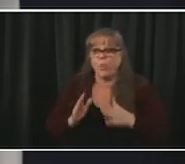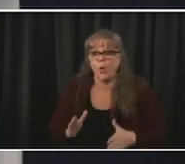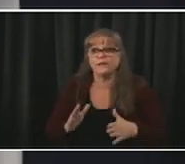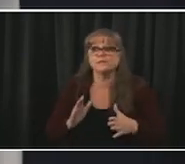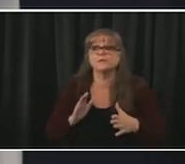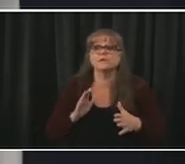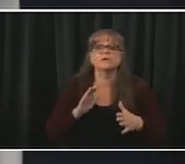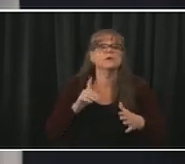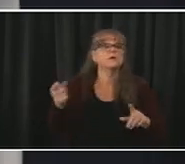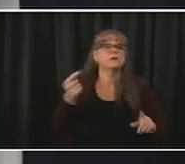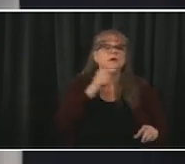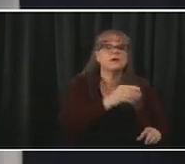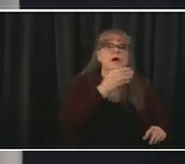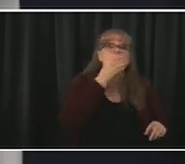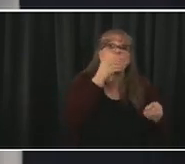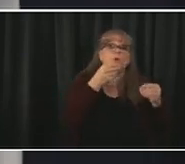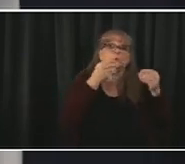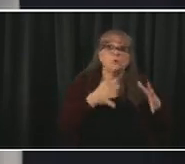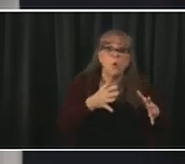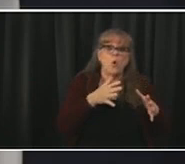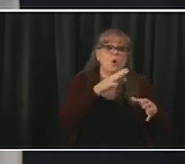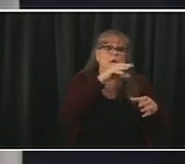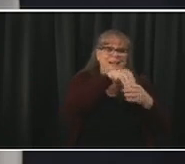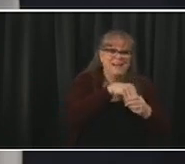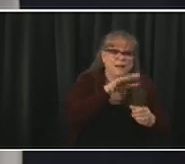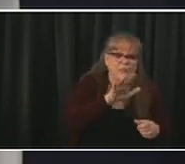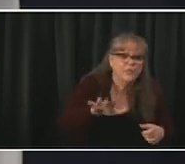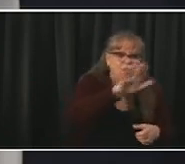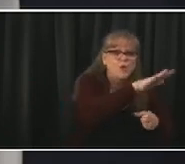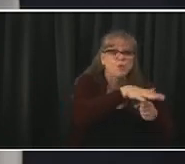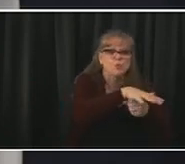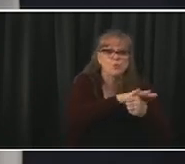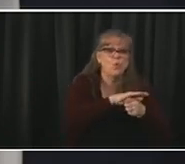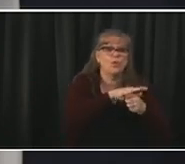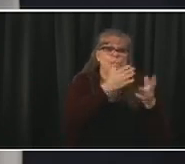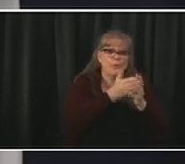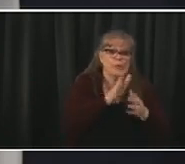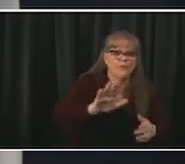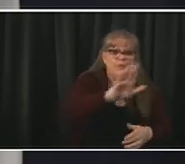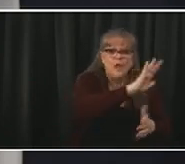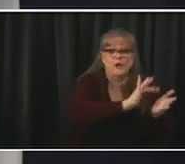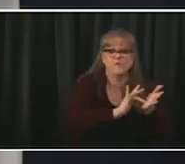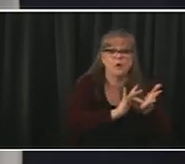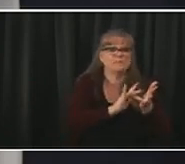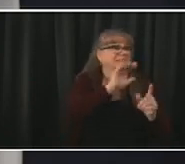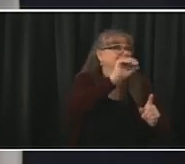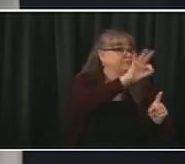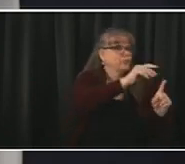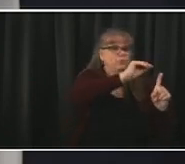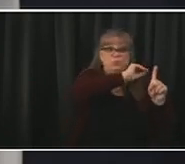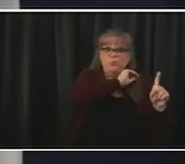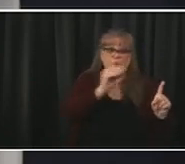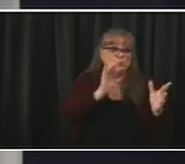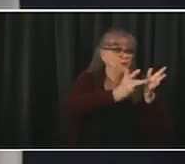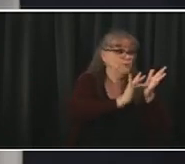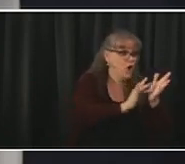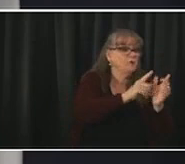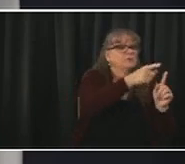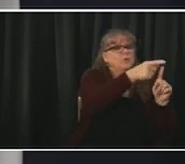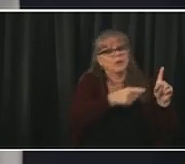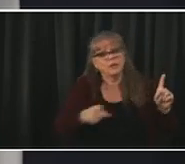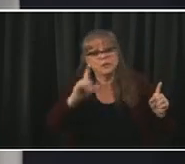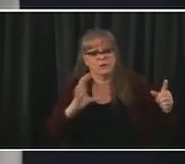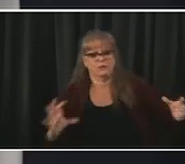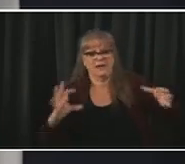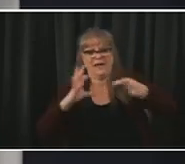independent grocers that don't have pharmacies. They'll be able to work with their healthcare providers as grocery workers to do that. As we expand that